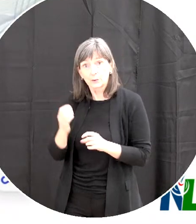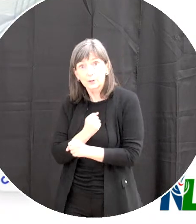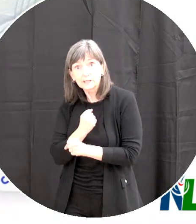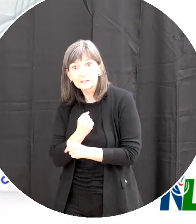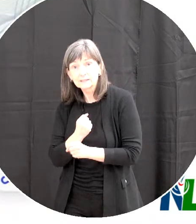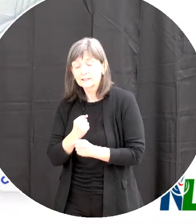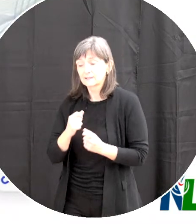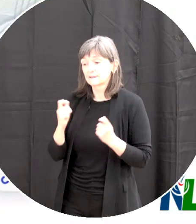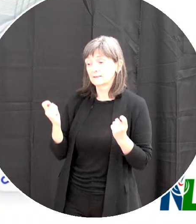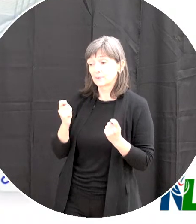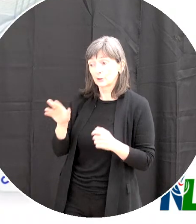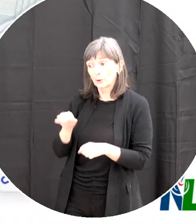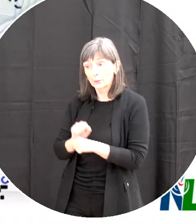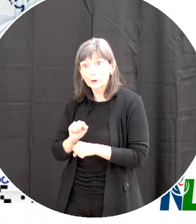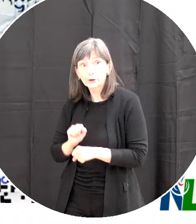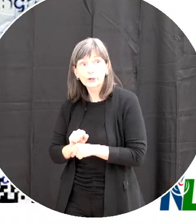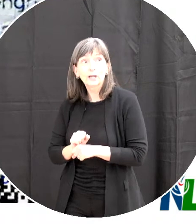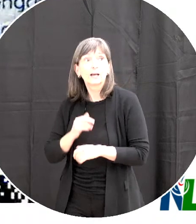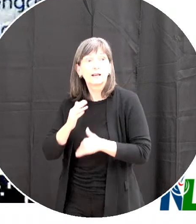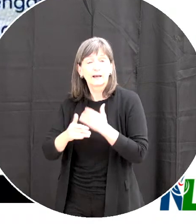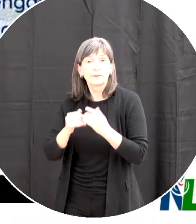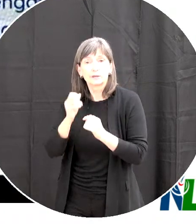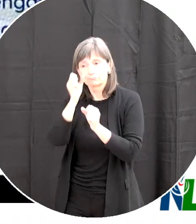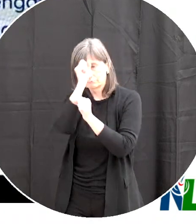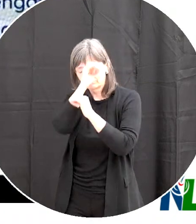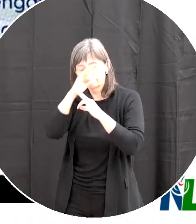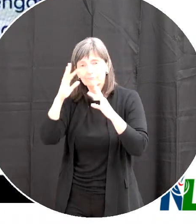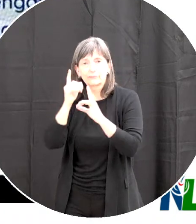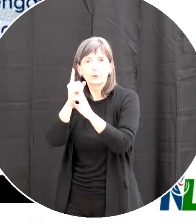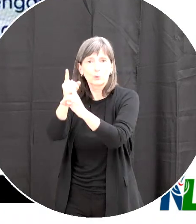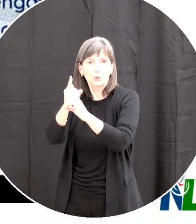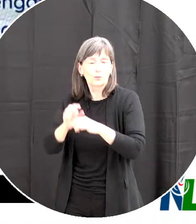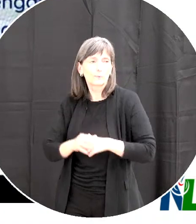life vision moving forward.